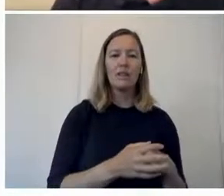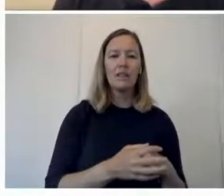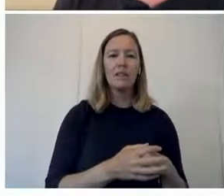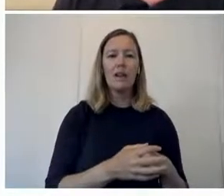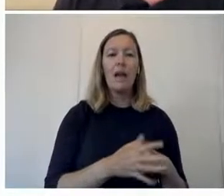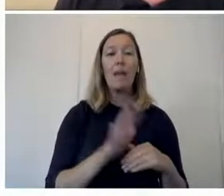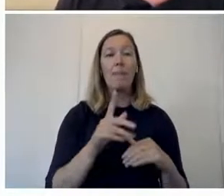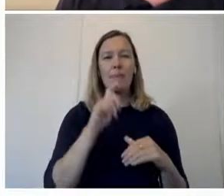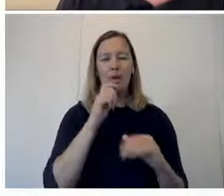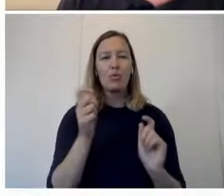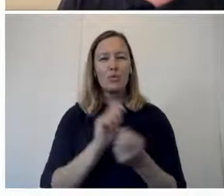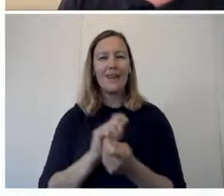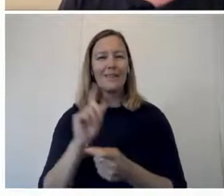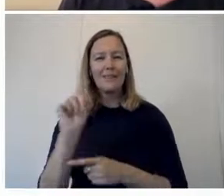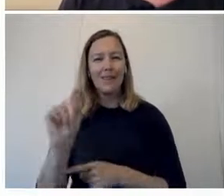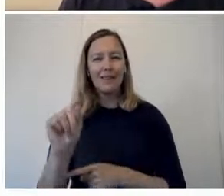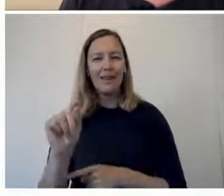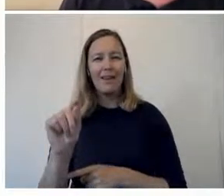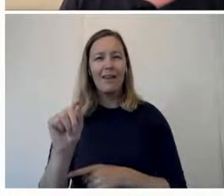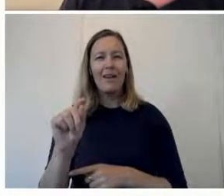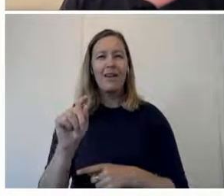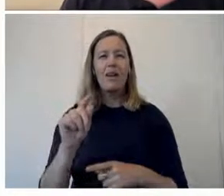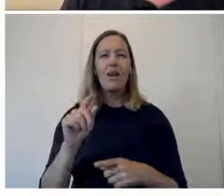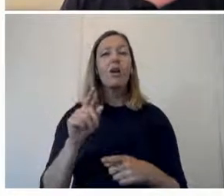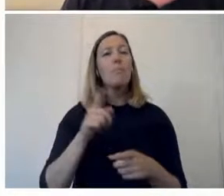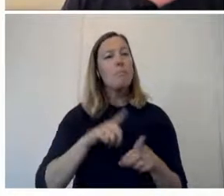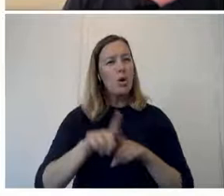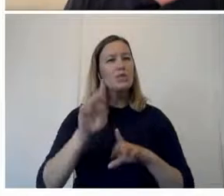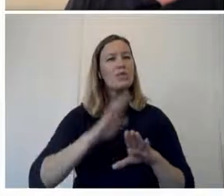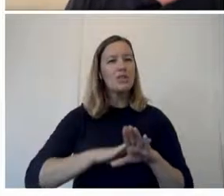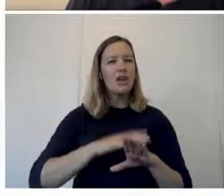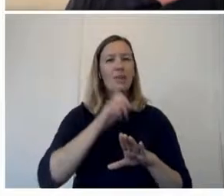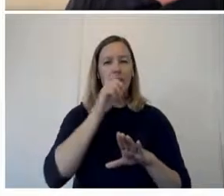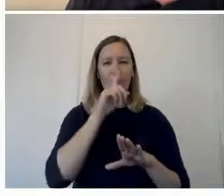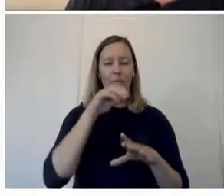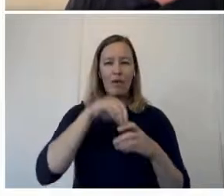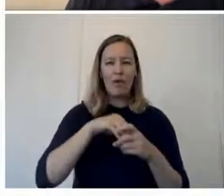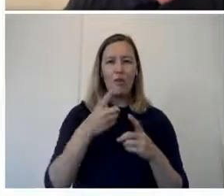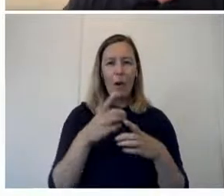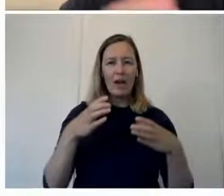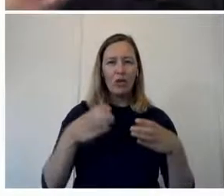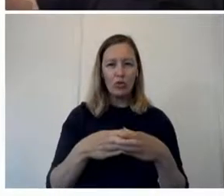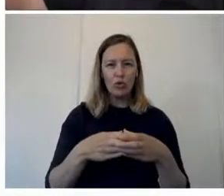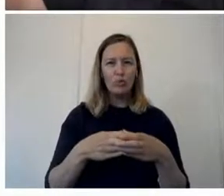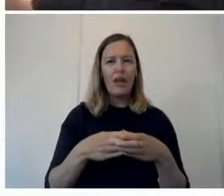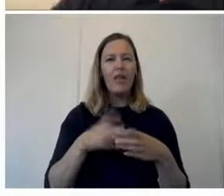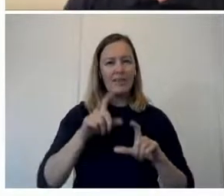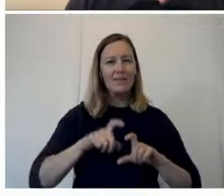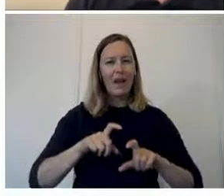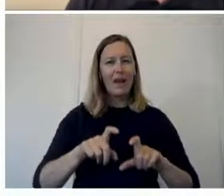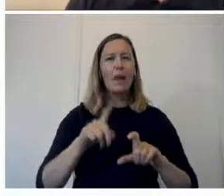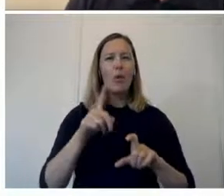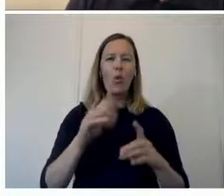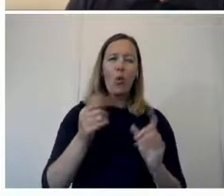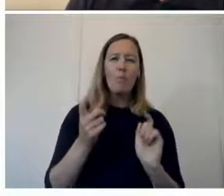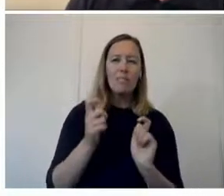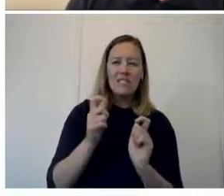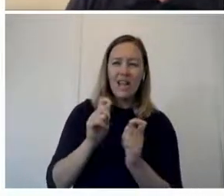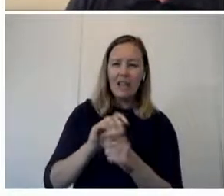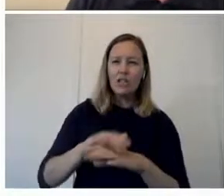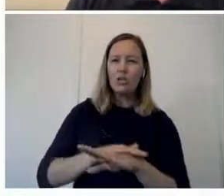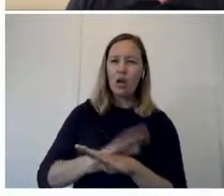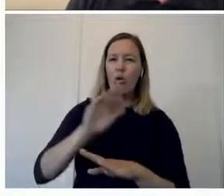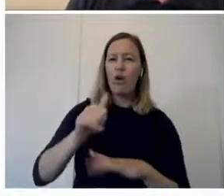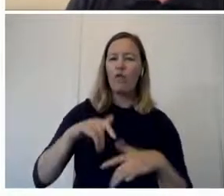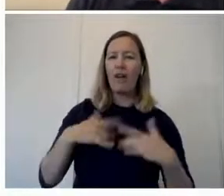the segments don't really change that much. If people change segment, they do it very slowly across their lifetime, maybe. And